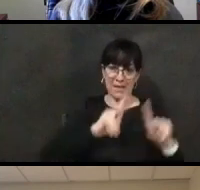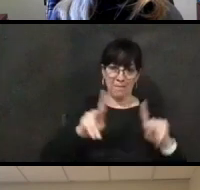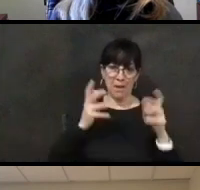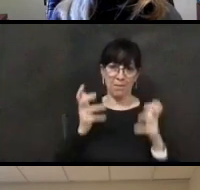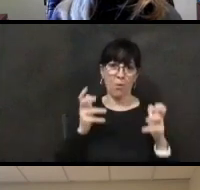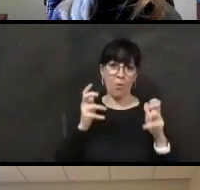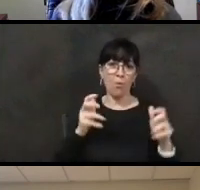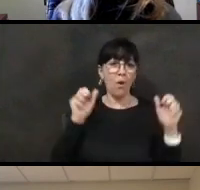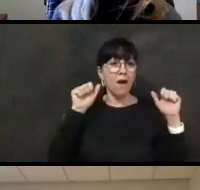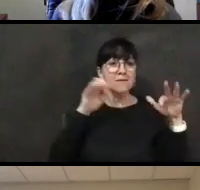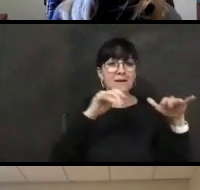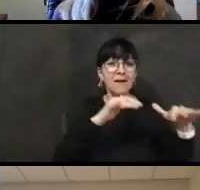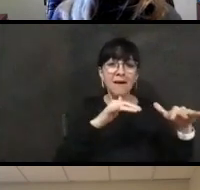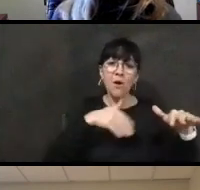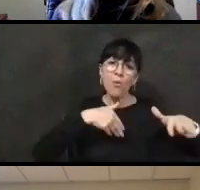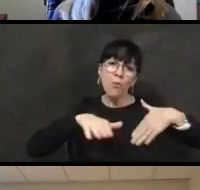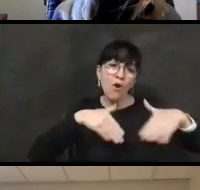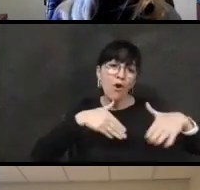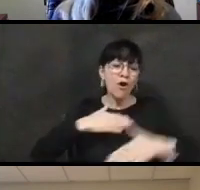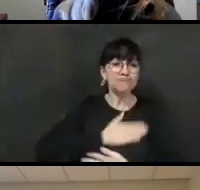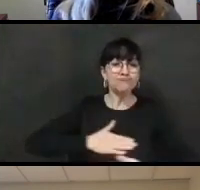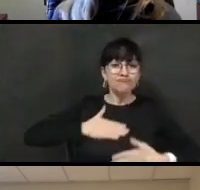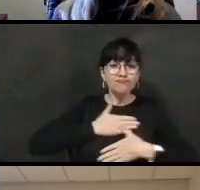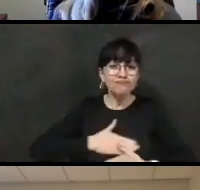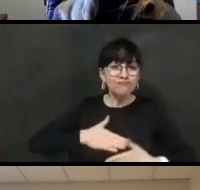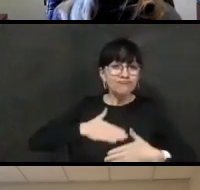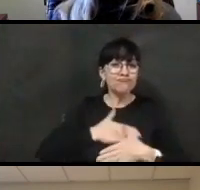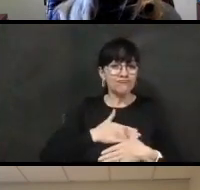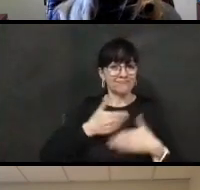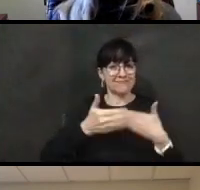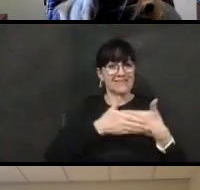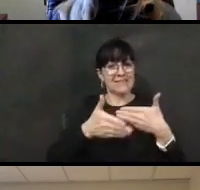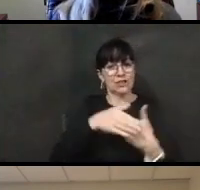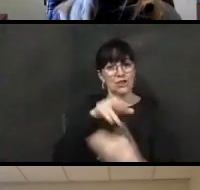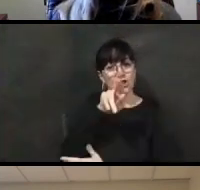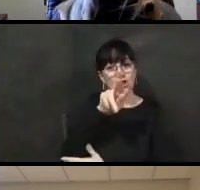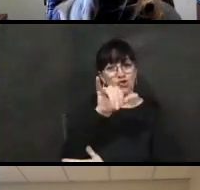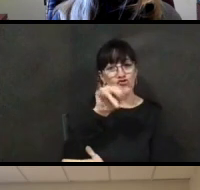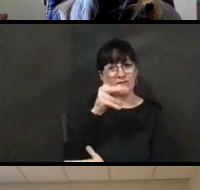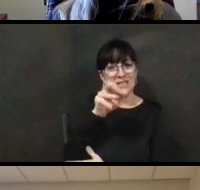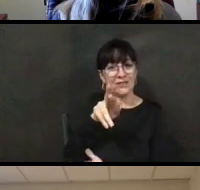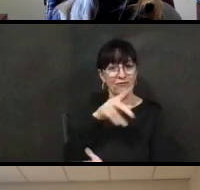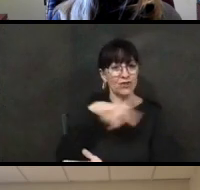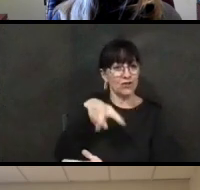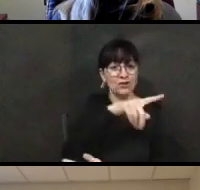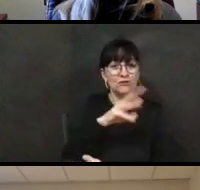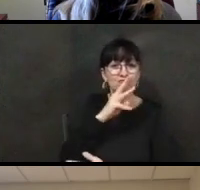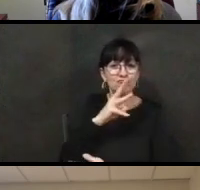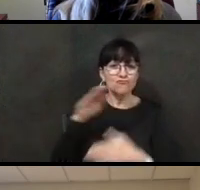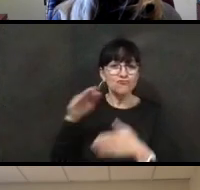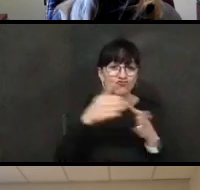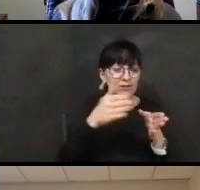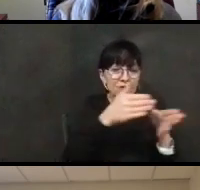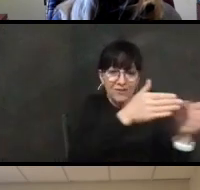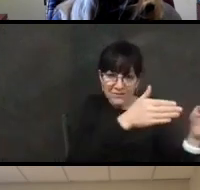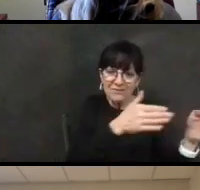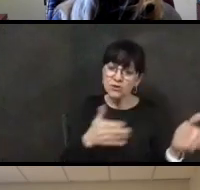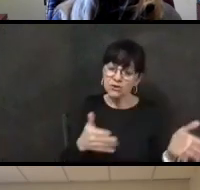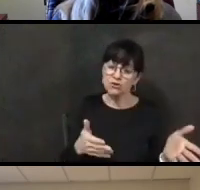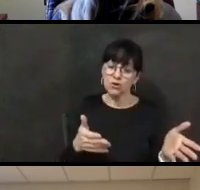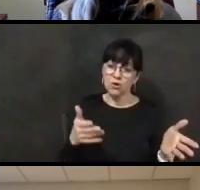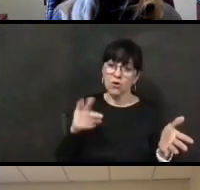definitive timeline, but I know that we're looking at safe distancing, social distancing, and those metrics. And so again, whatever we do